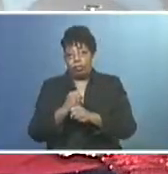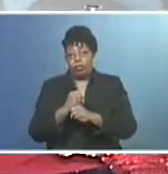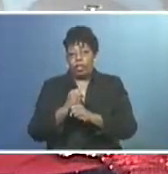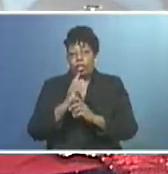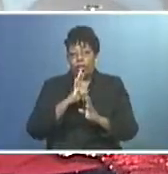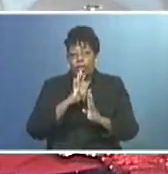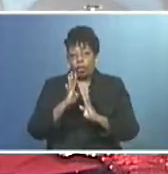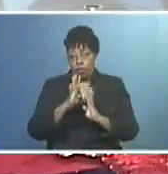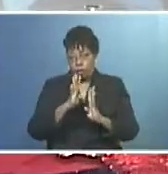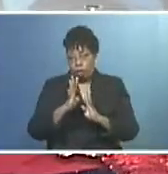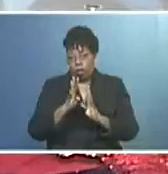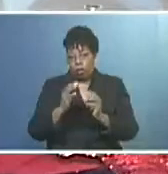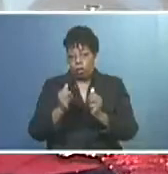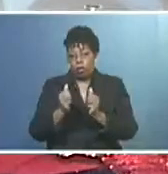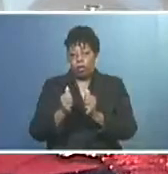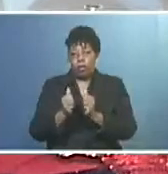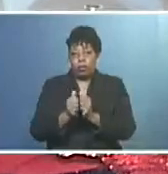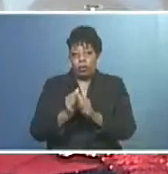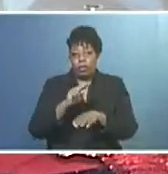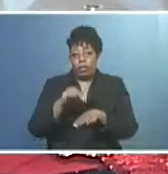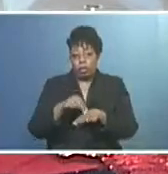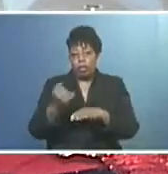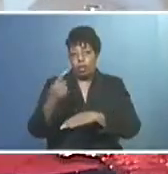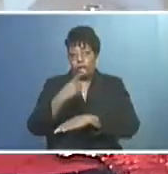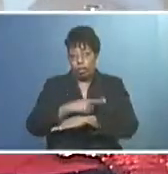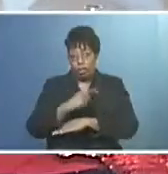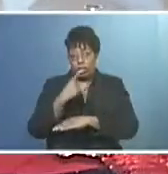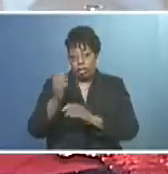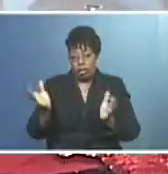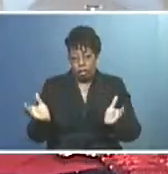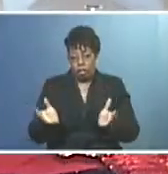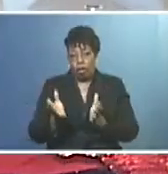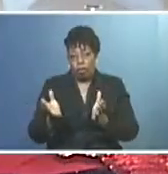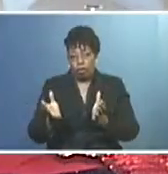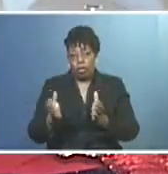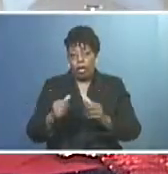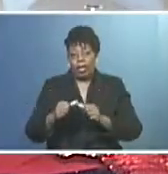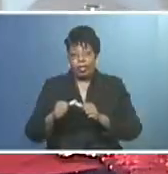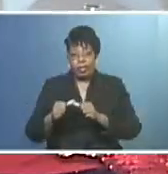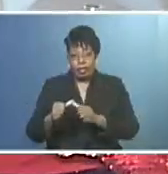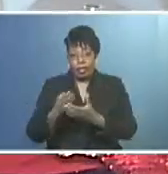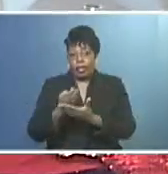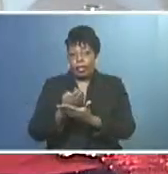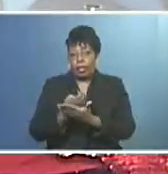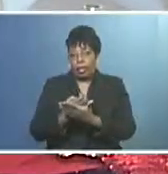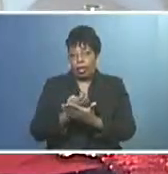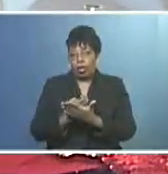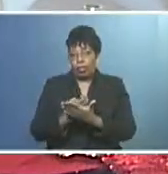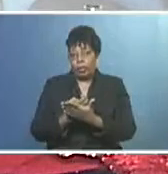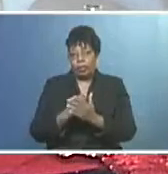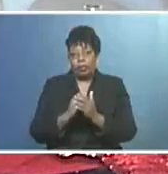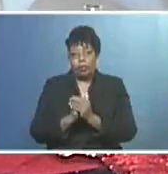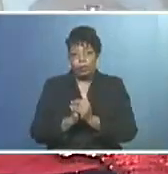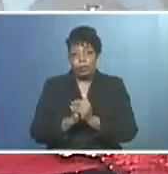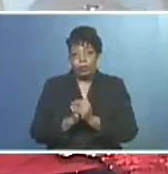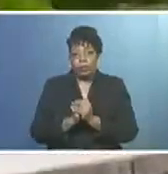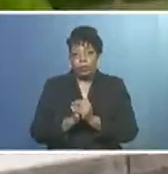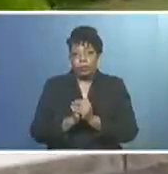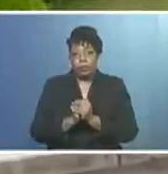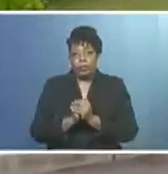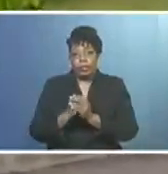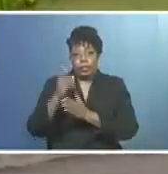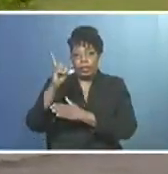the Prime Minister says the way forward must encourage and sustain economic activity. Here's Keishla Adderley. The